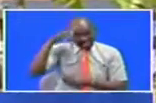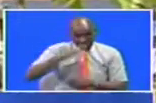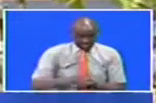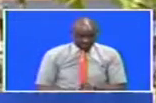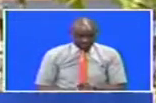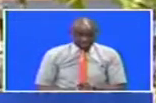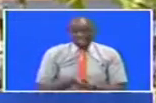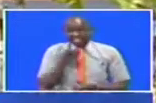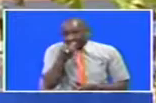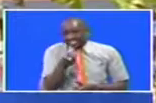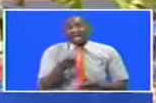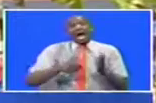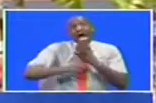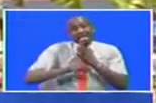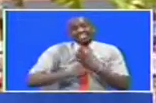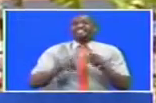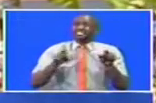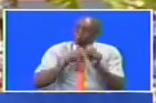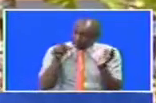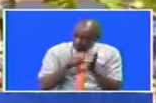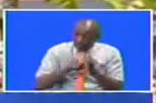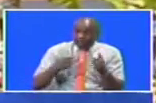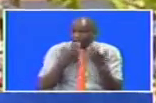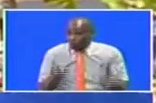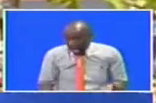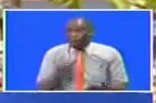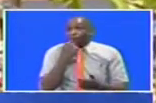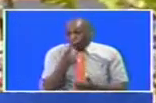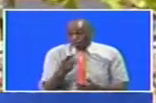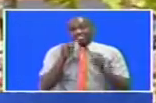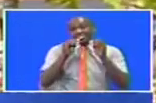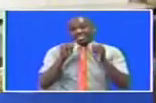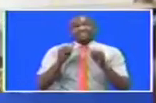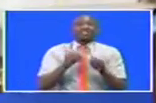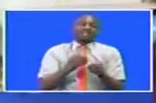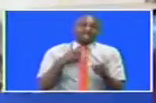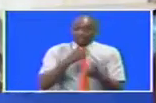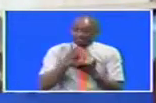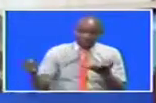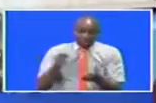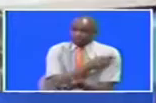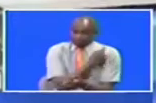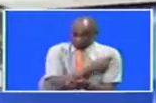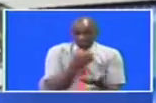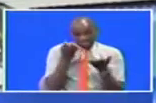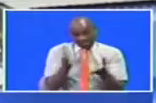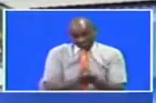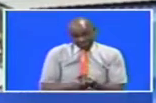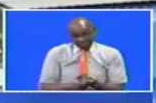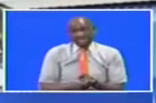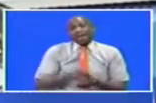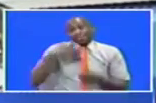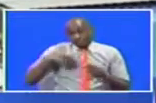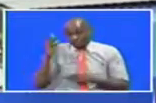sickening case of uncollected identity cards has been reported at the Moi Teaching and Referral Hospital in West Gishu County. Besides using title